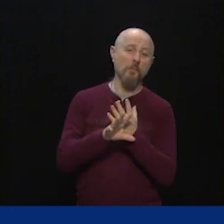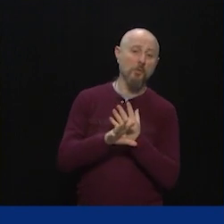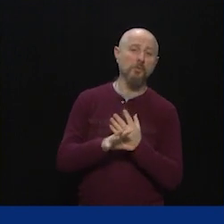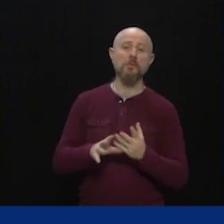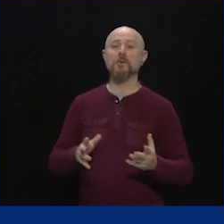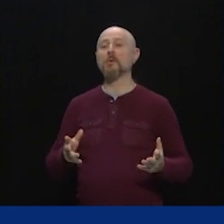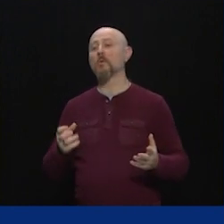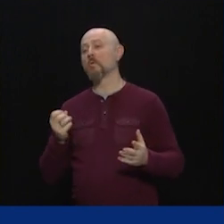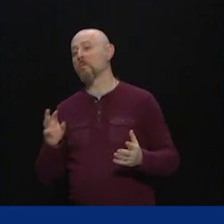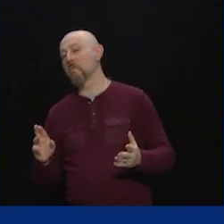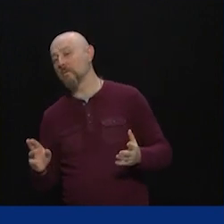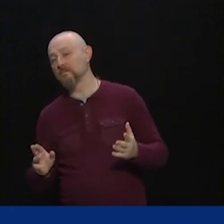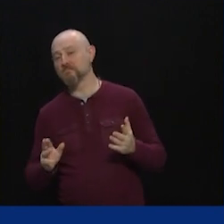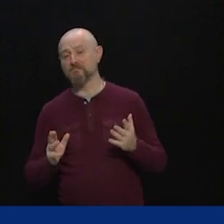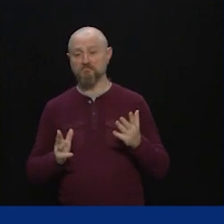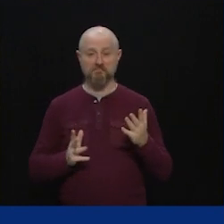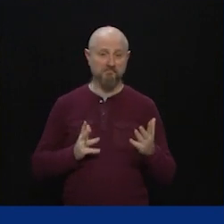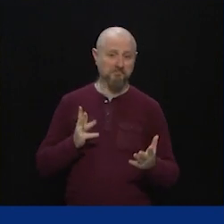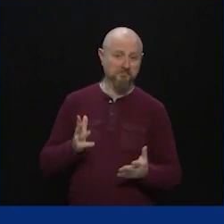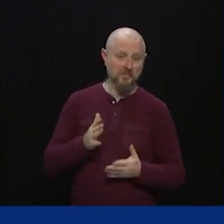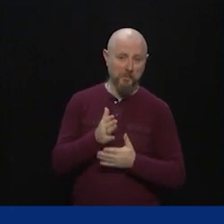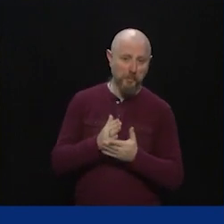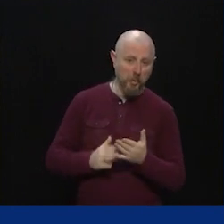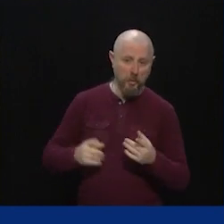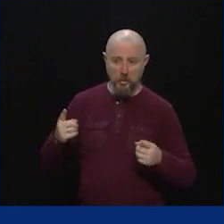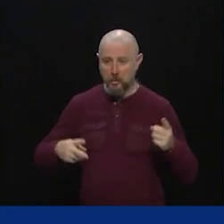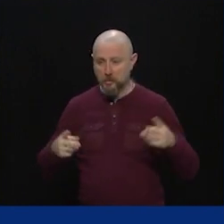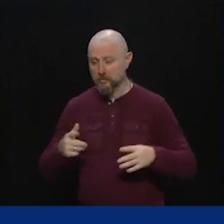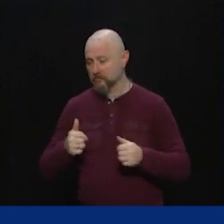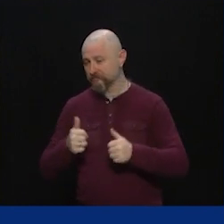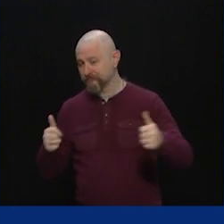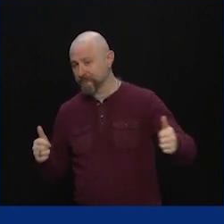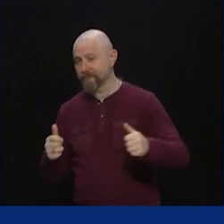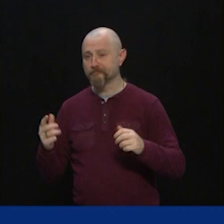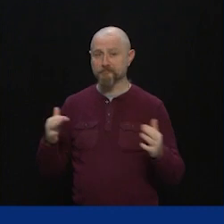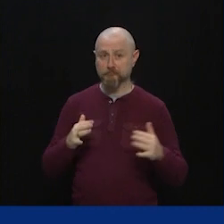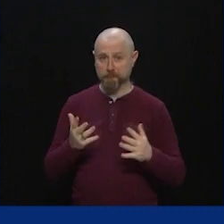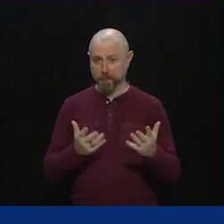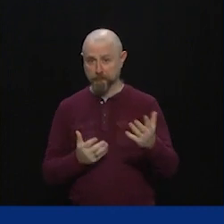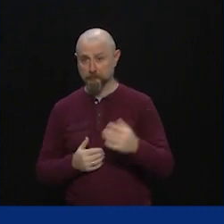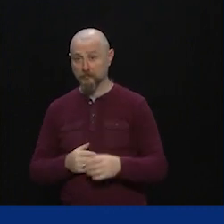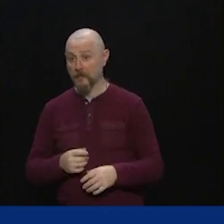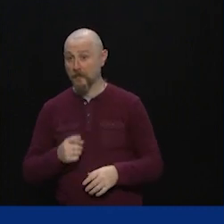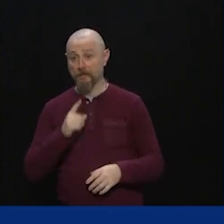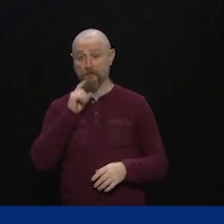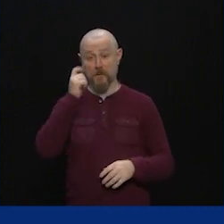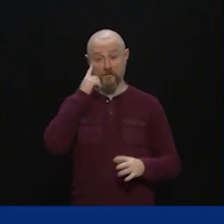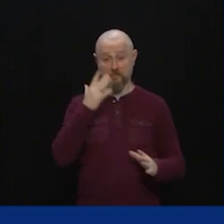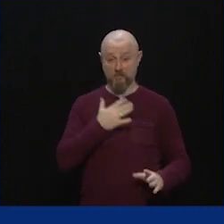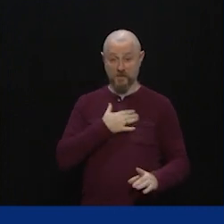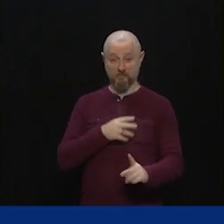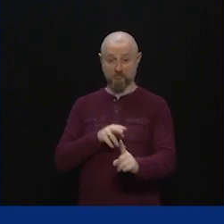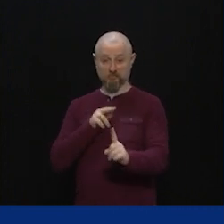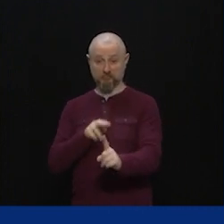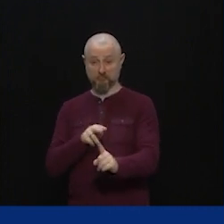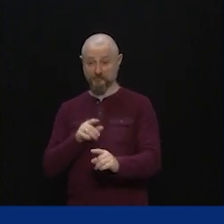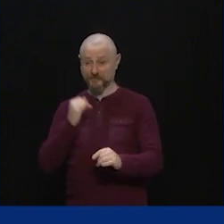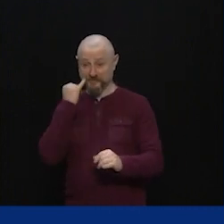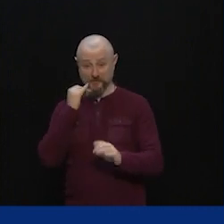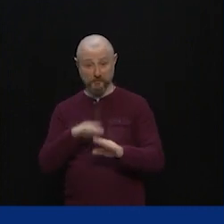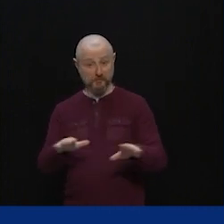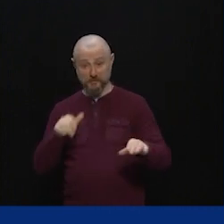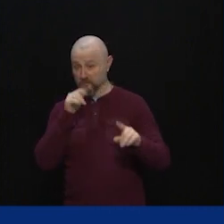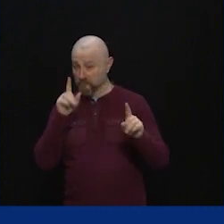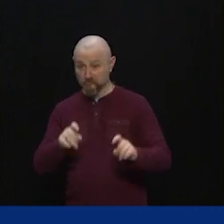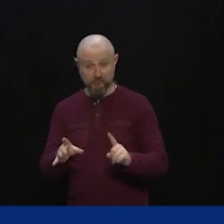Is there a message there from the state? My view is that every child should be back in school unless they're testing positive. And the reason we know